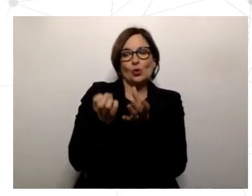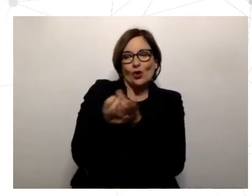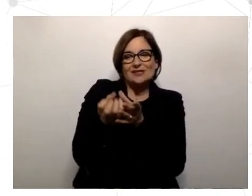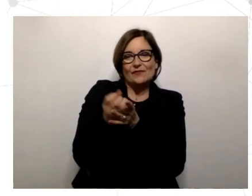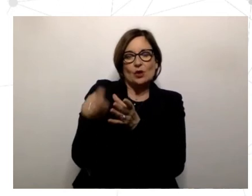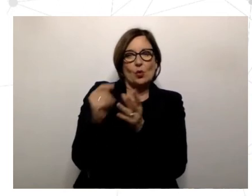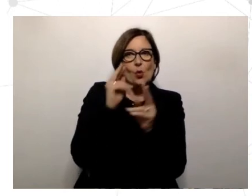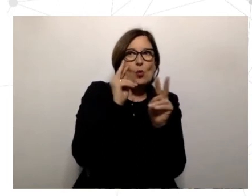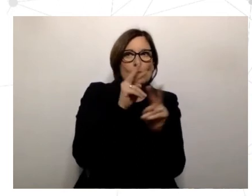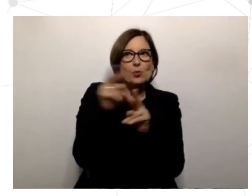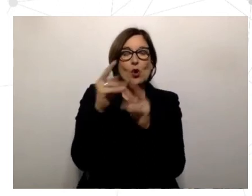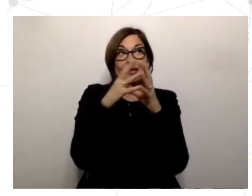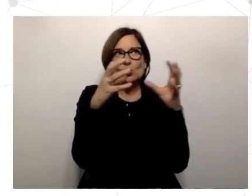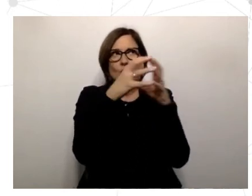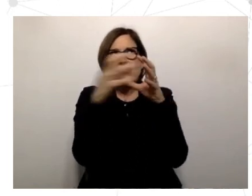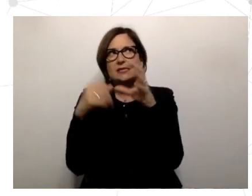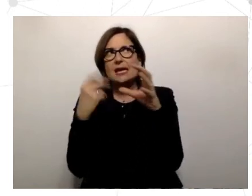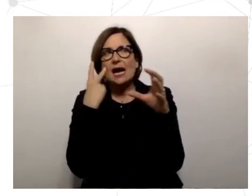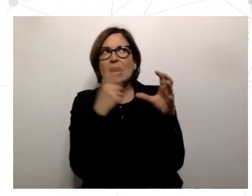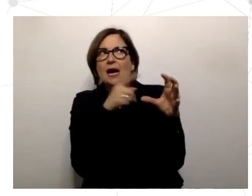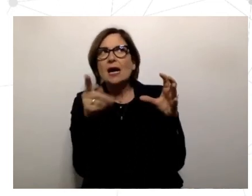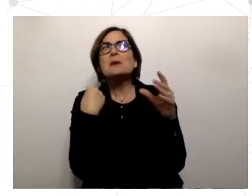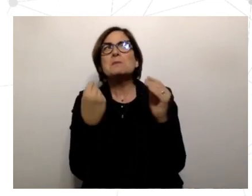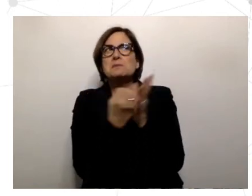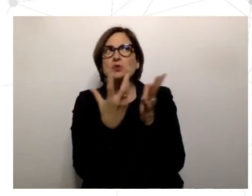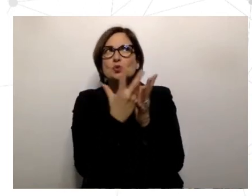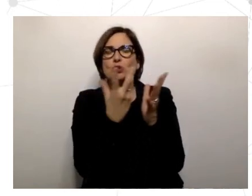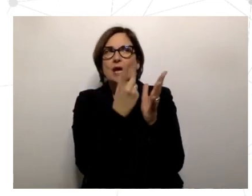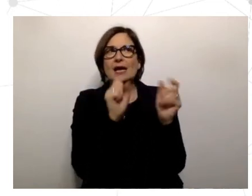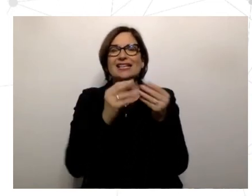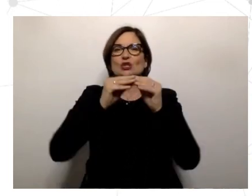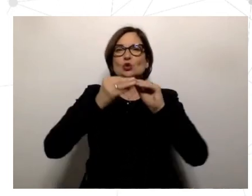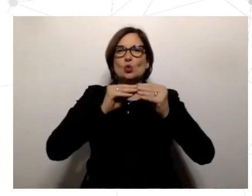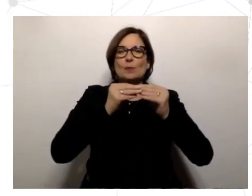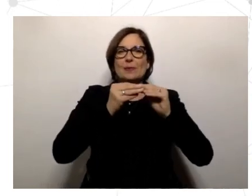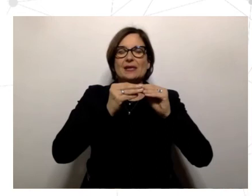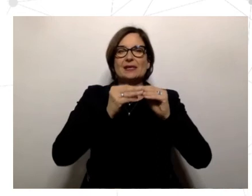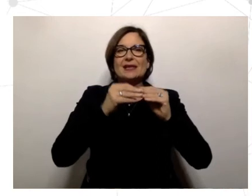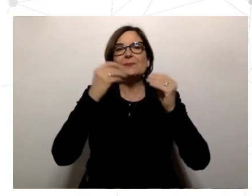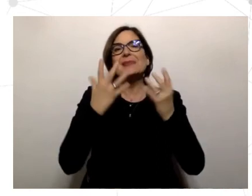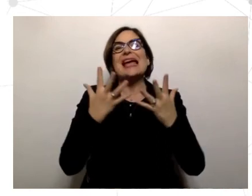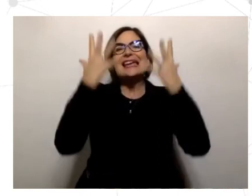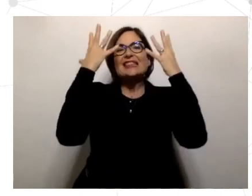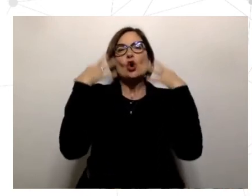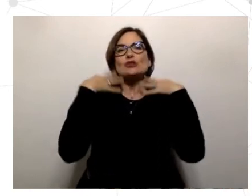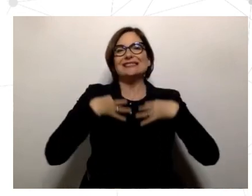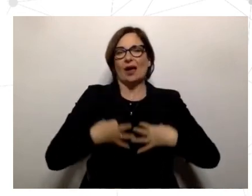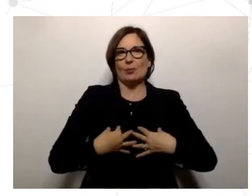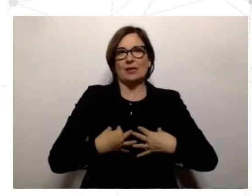stiamo osservando nell'industria per quanto riguarda tutti questi strumenti wearables, quindi